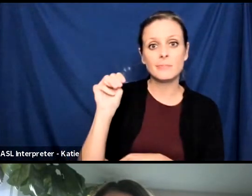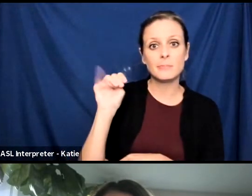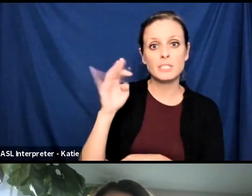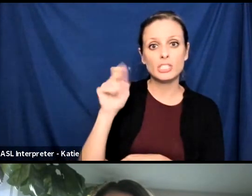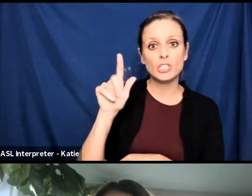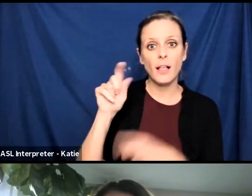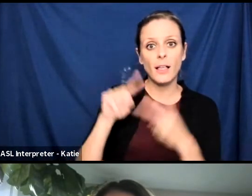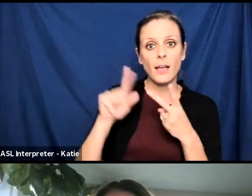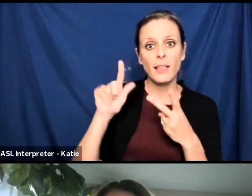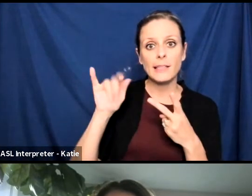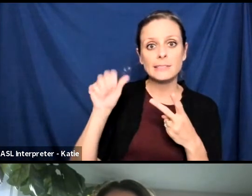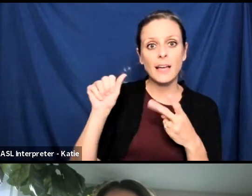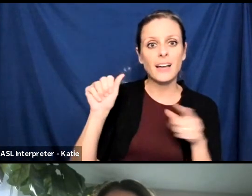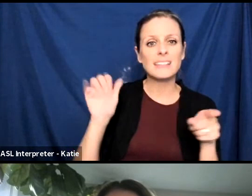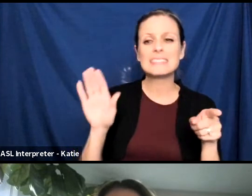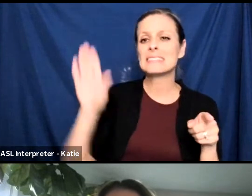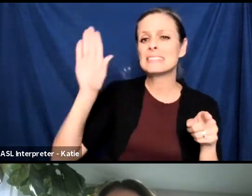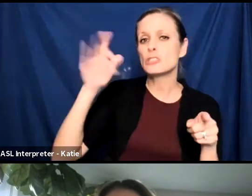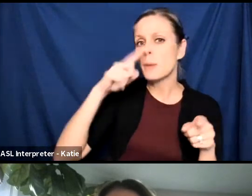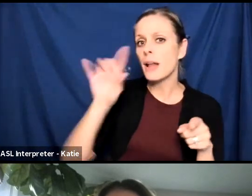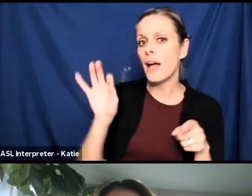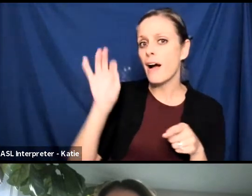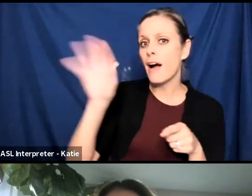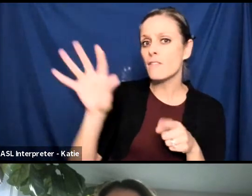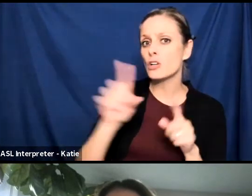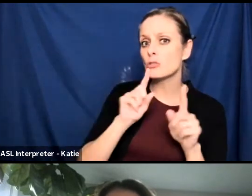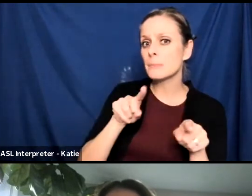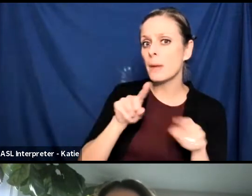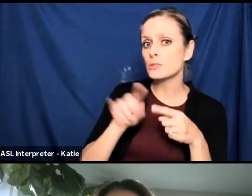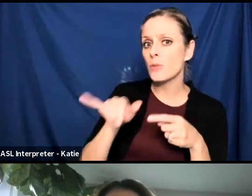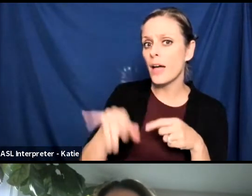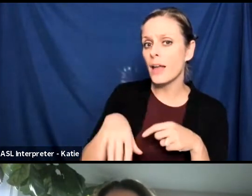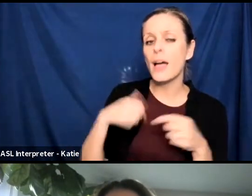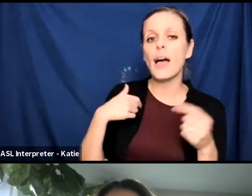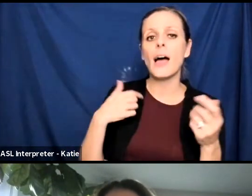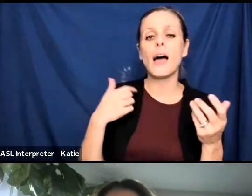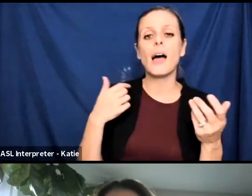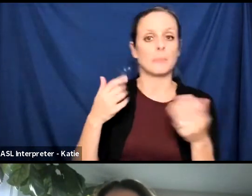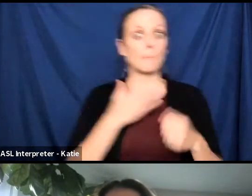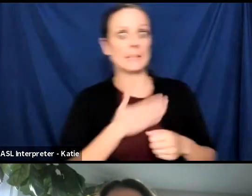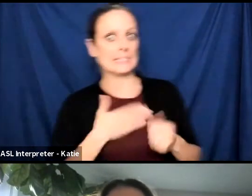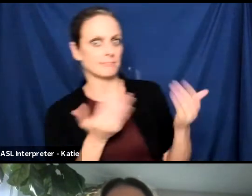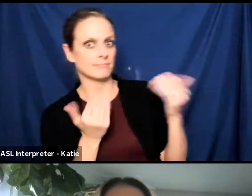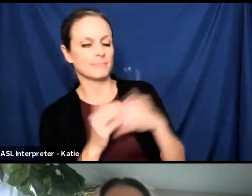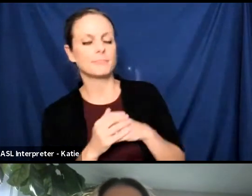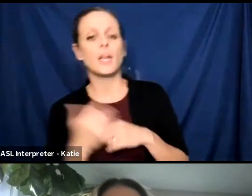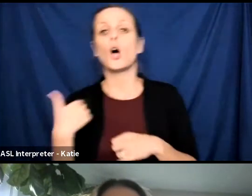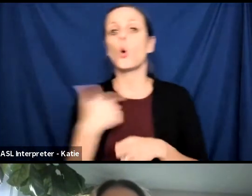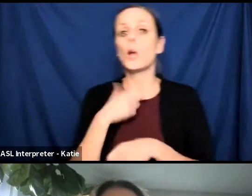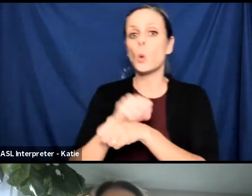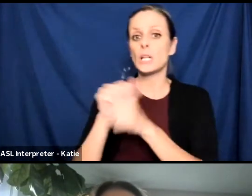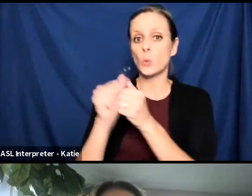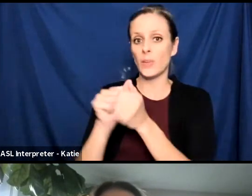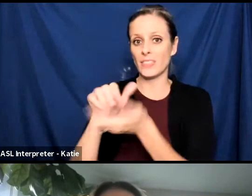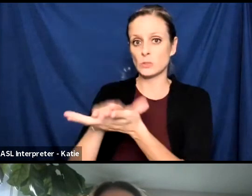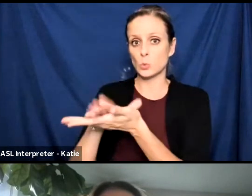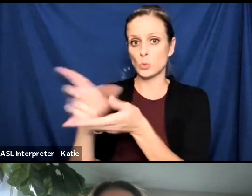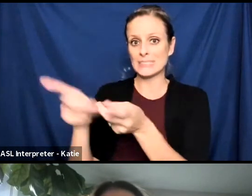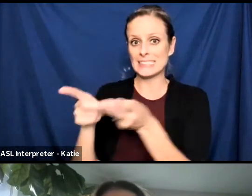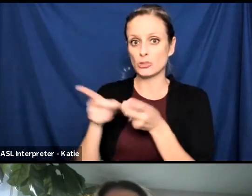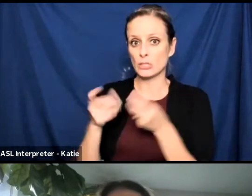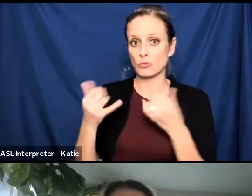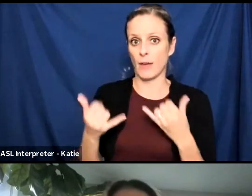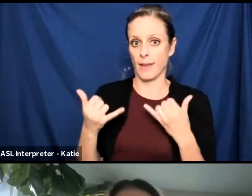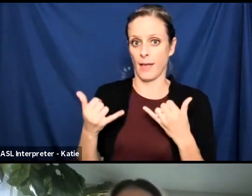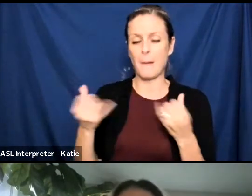forward? Larry, can I offer something really quickly as a response to that? I just wanted, because we're working with the districts right now. There are